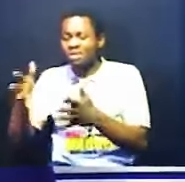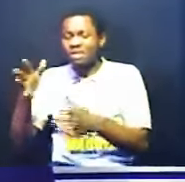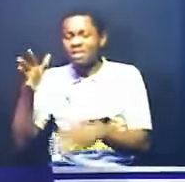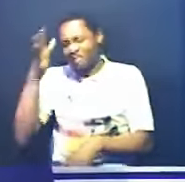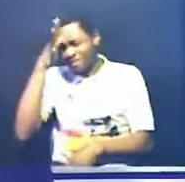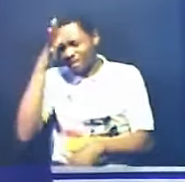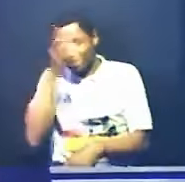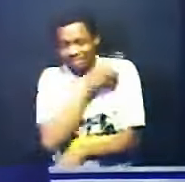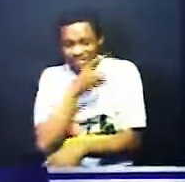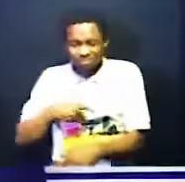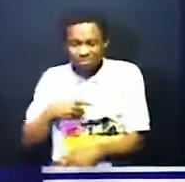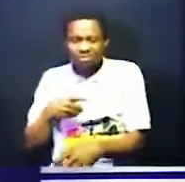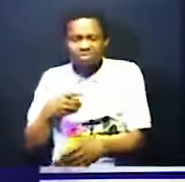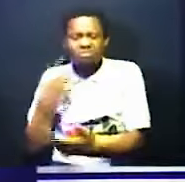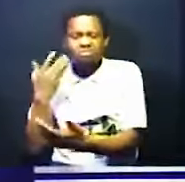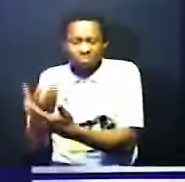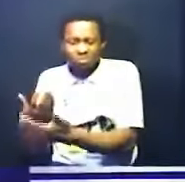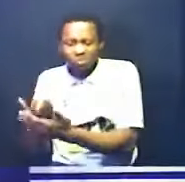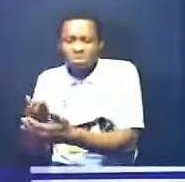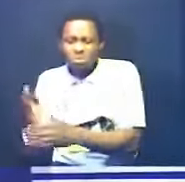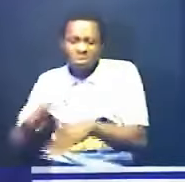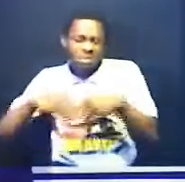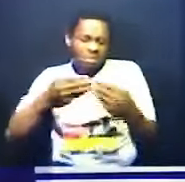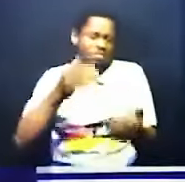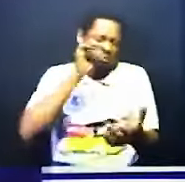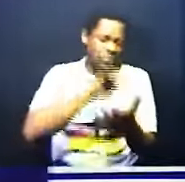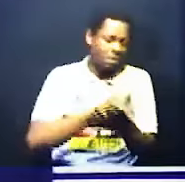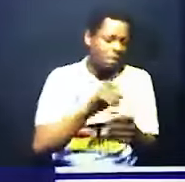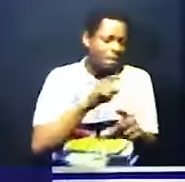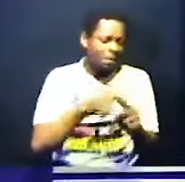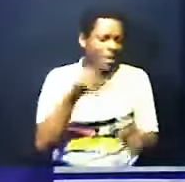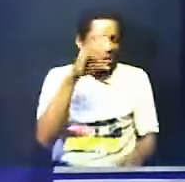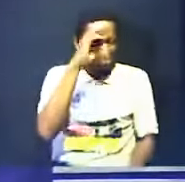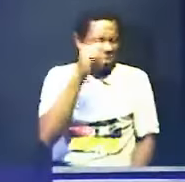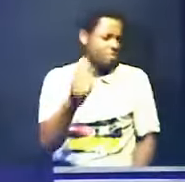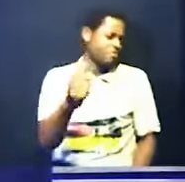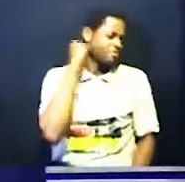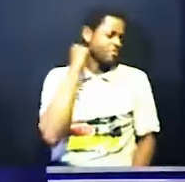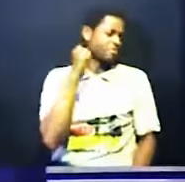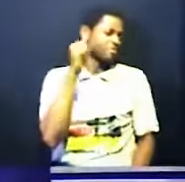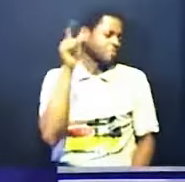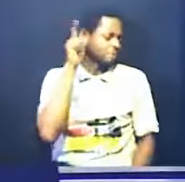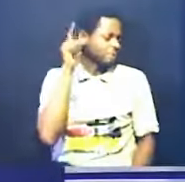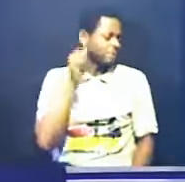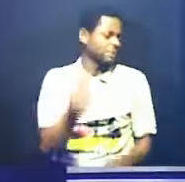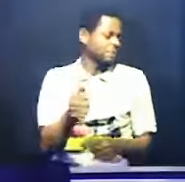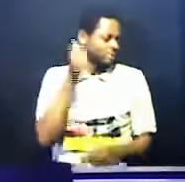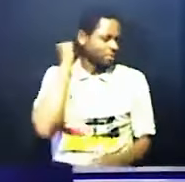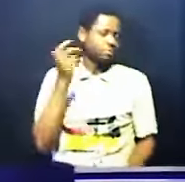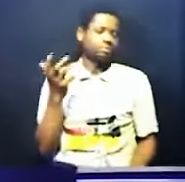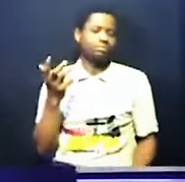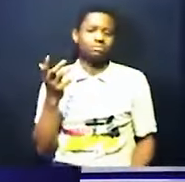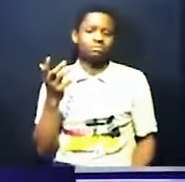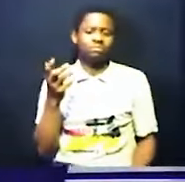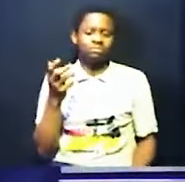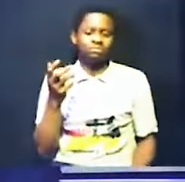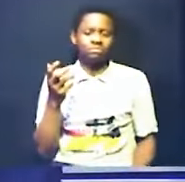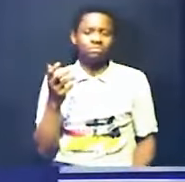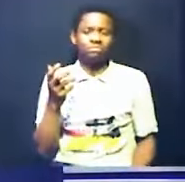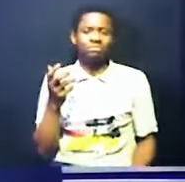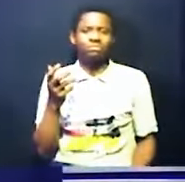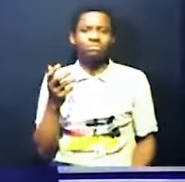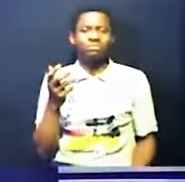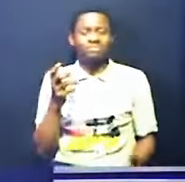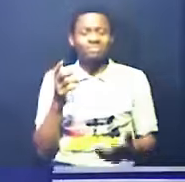to marry." But Amnon will not listen. Now, when you know, children, or Pamono, Ewa, and Kwa, and in front of